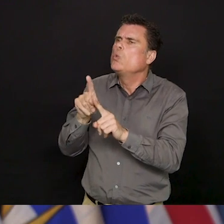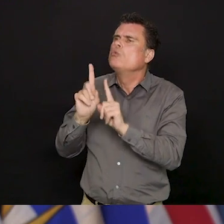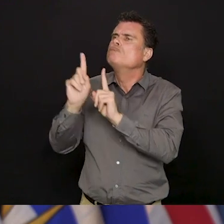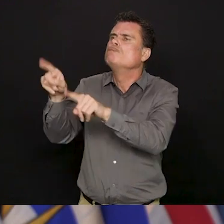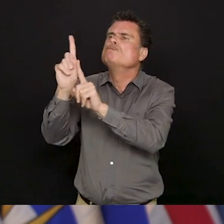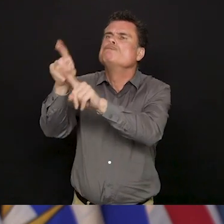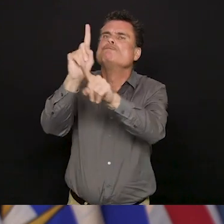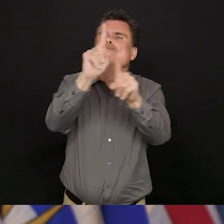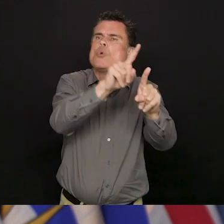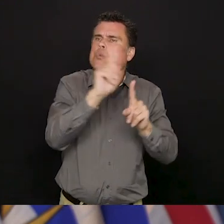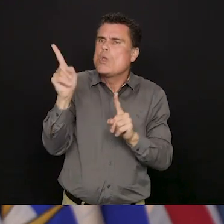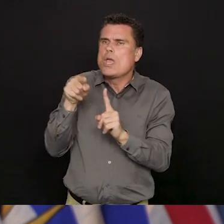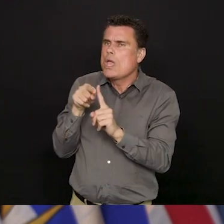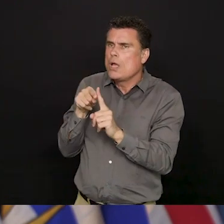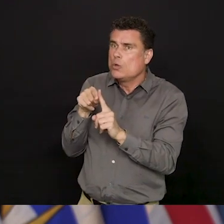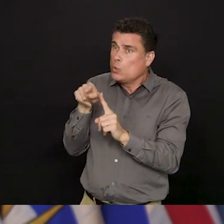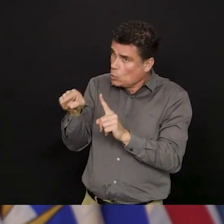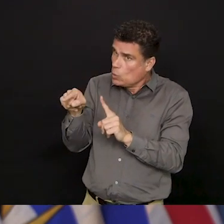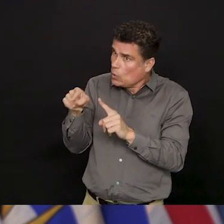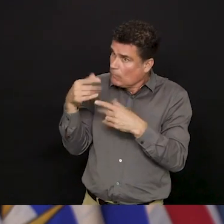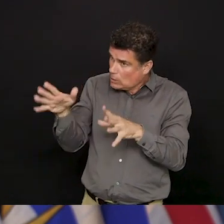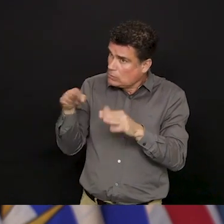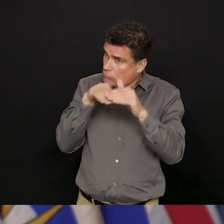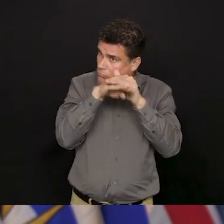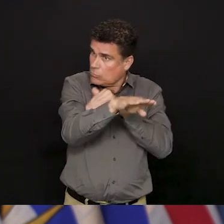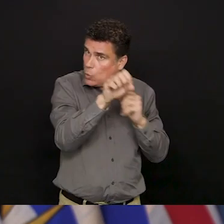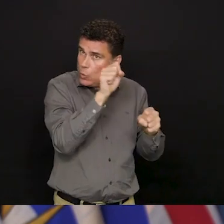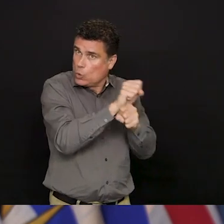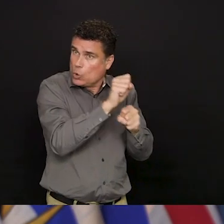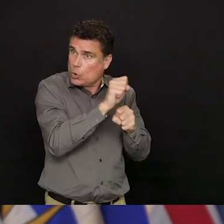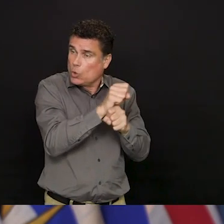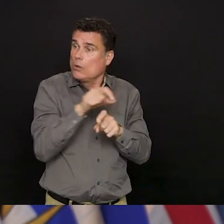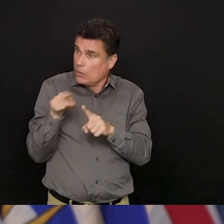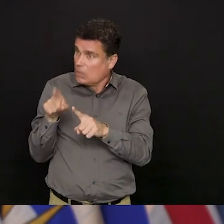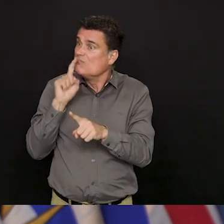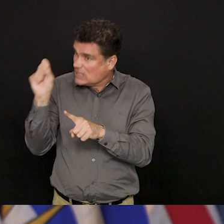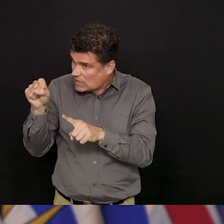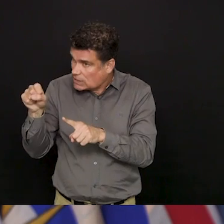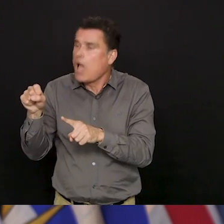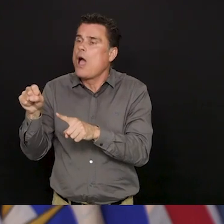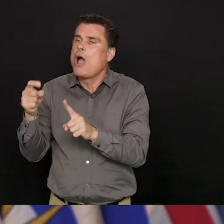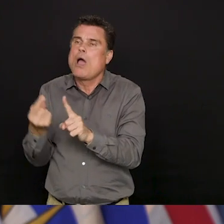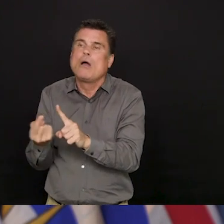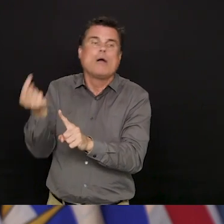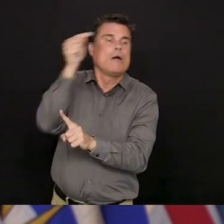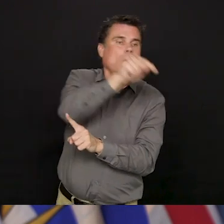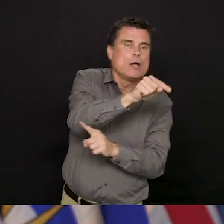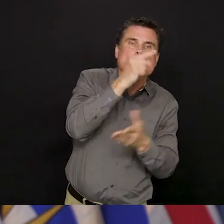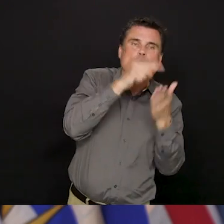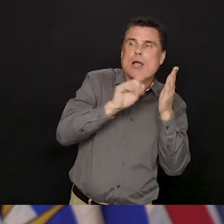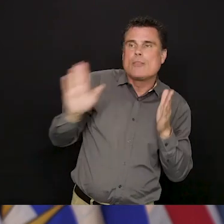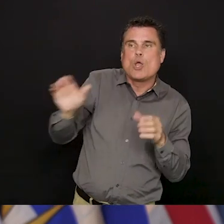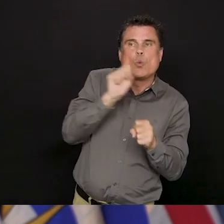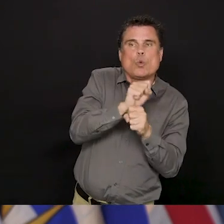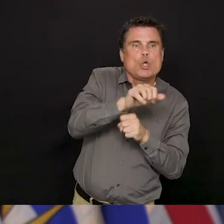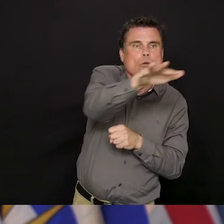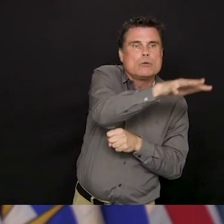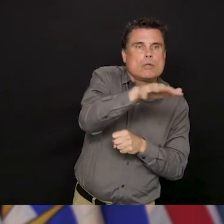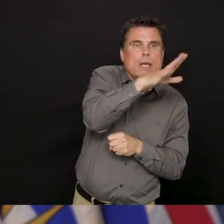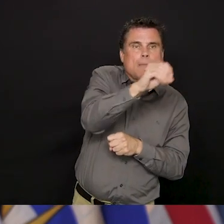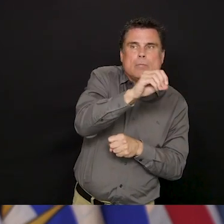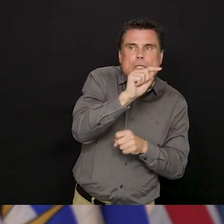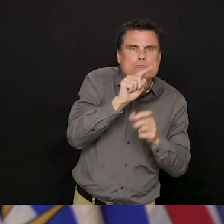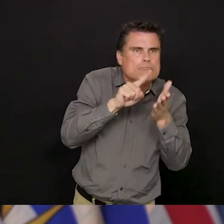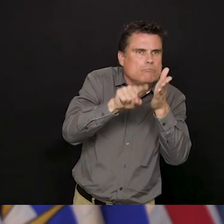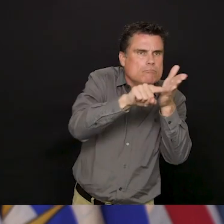and realized that there were people who had respiratory symptoms who were in the workplace. And so arrangements were made for them